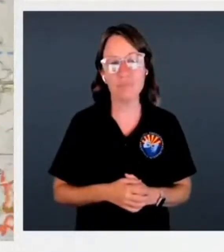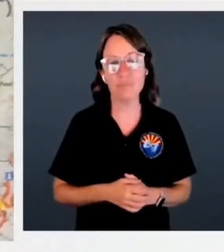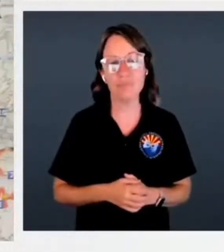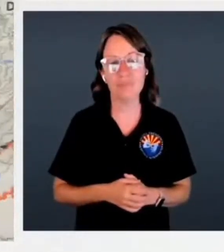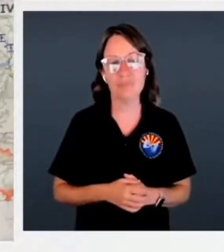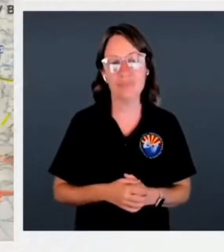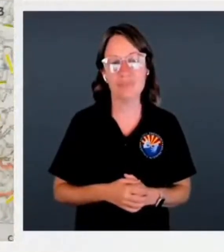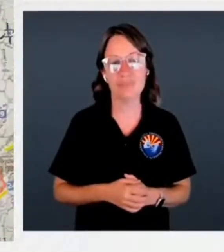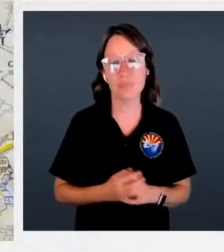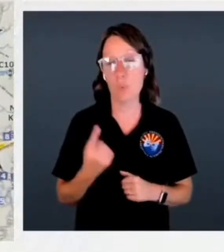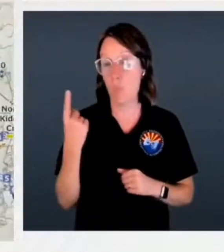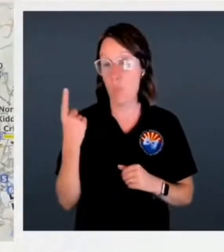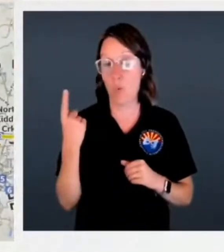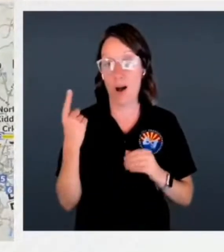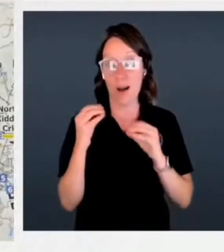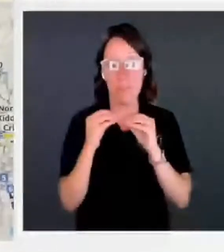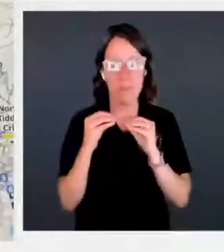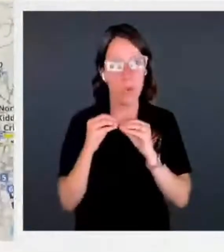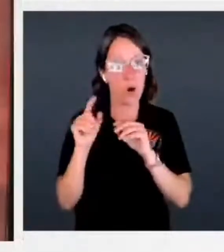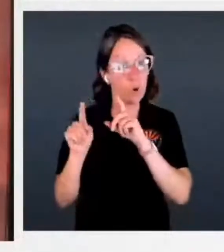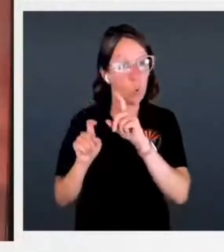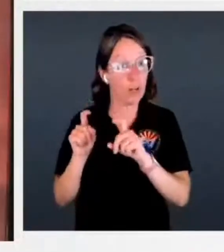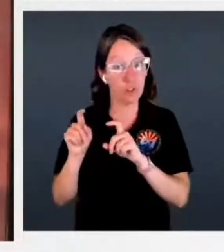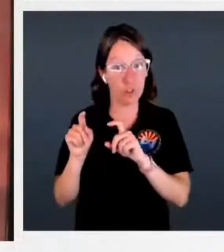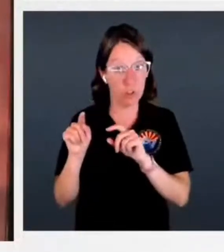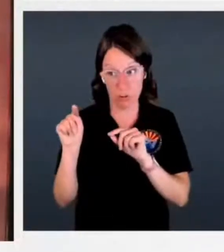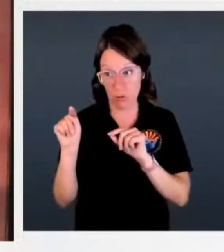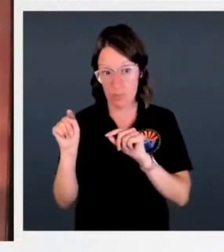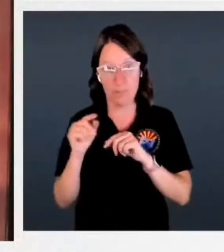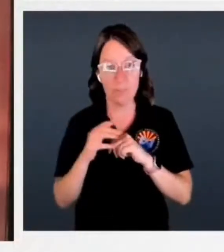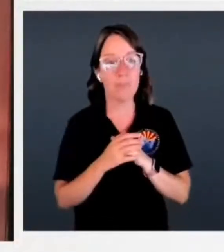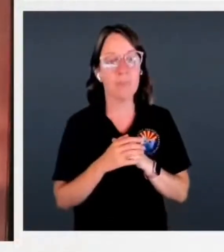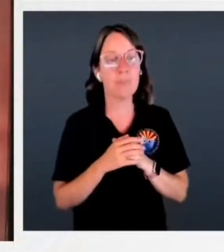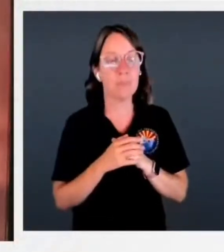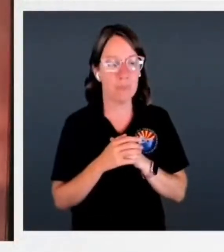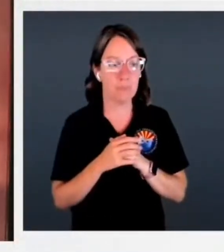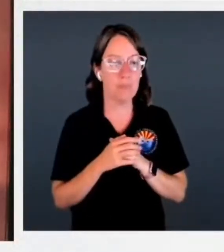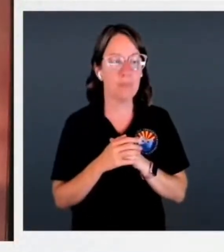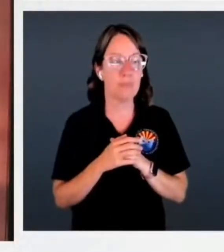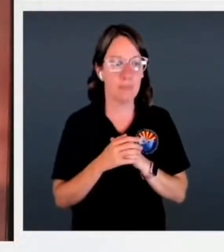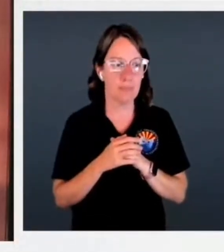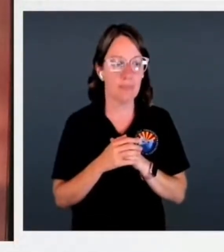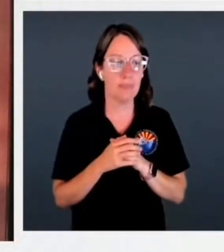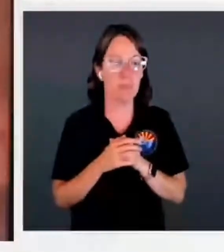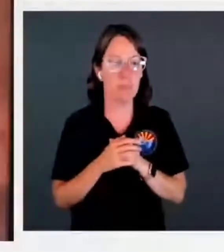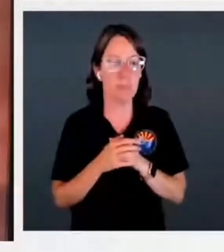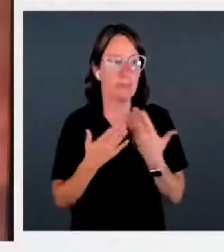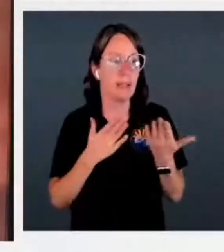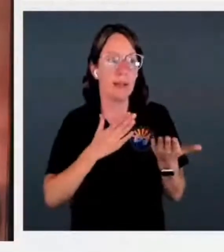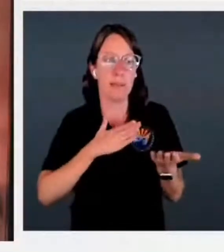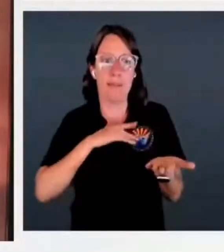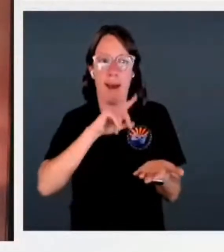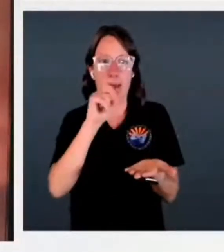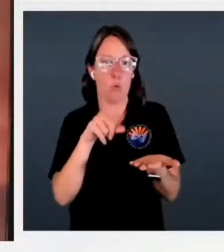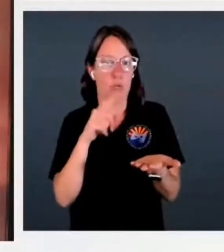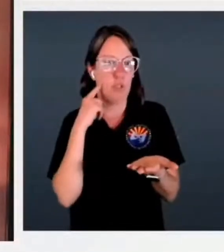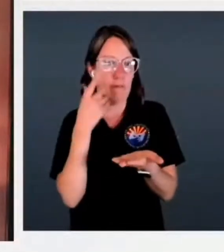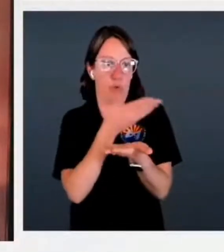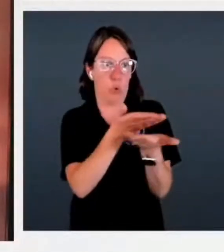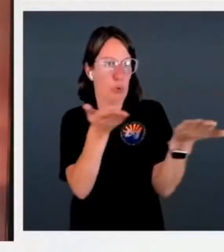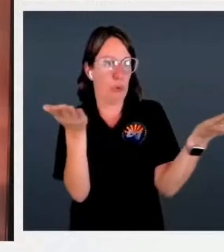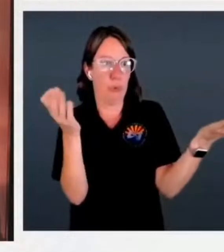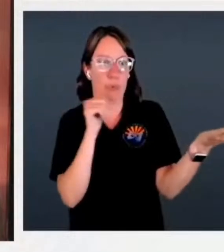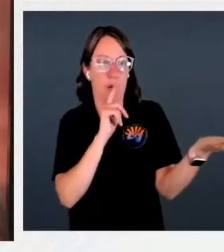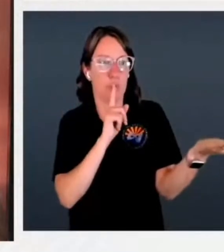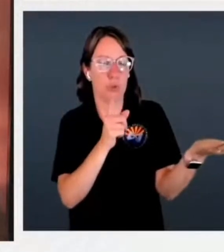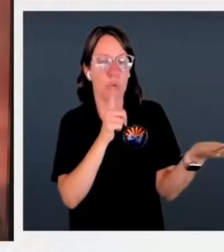Okay, one more question on this side. Yes, my question is for whoever wants to answer it, is that there are 2 very